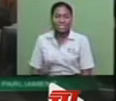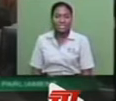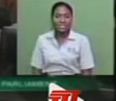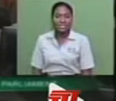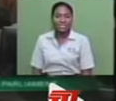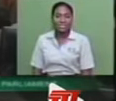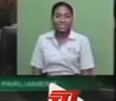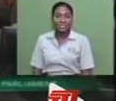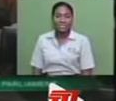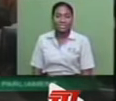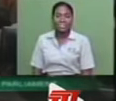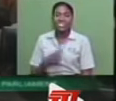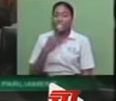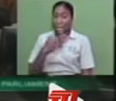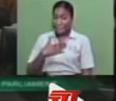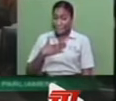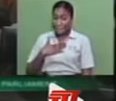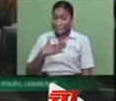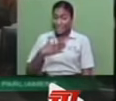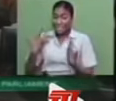What time will I finish?